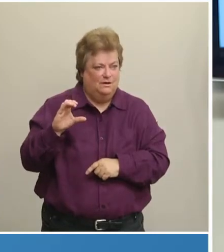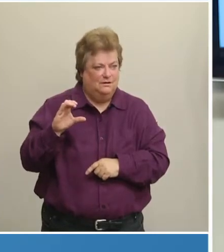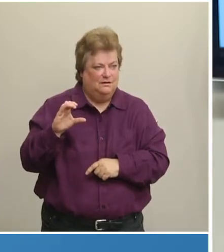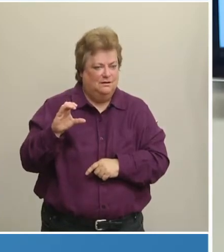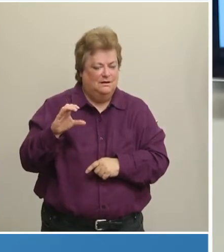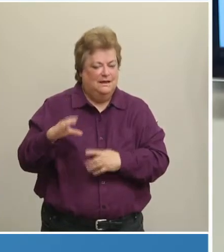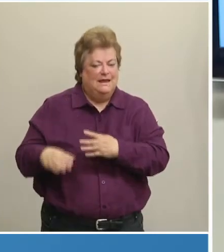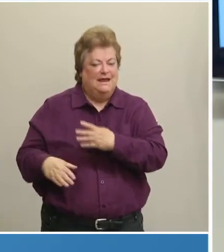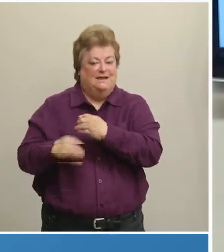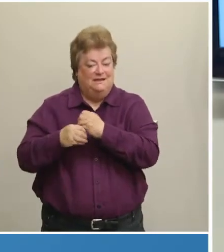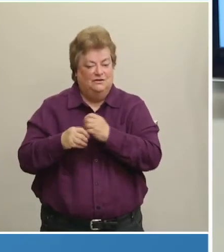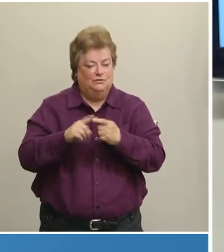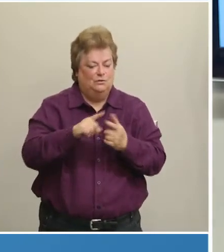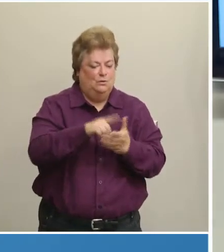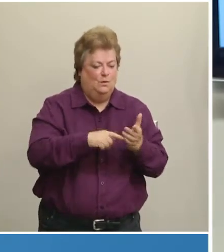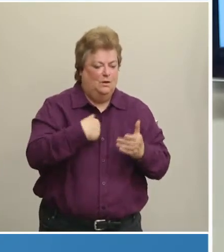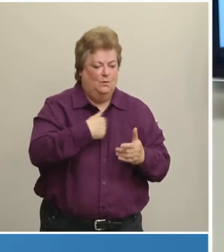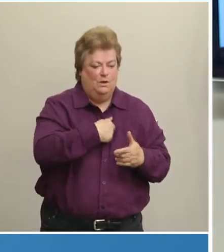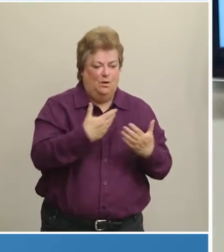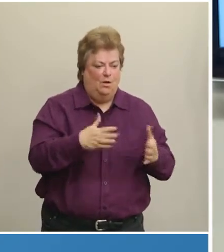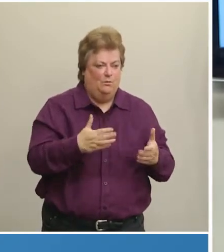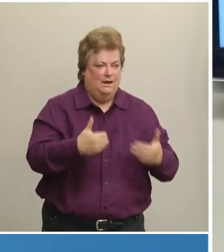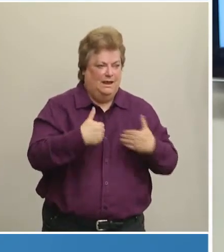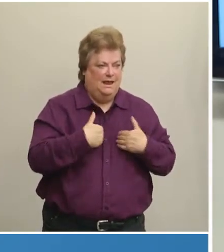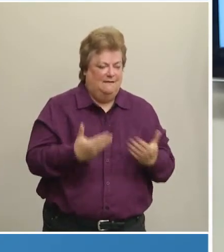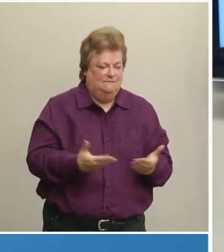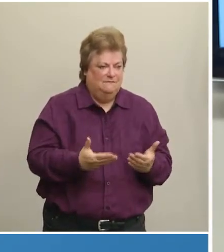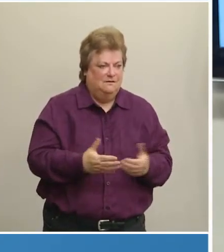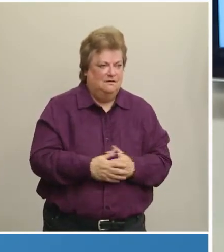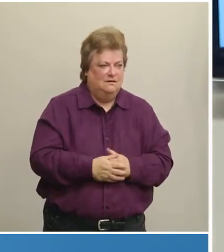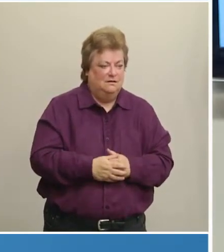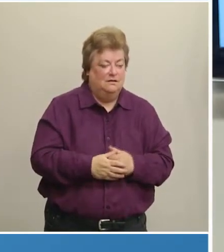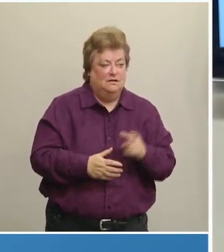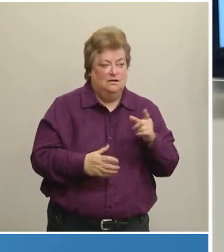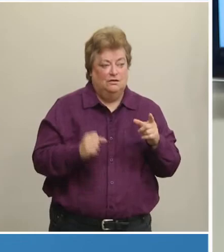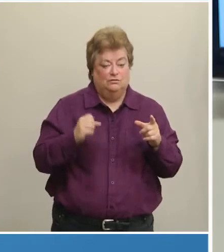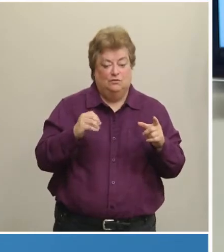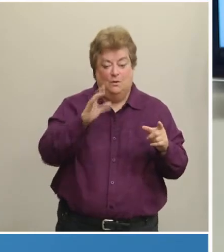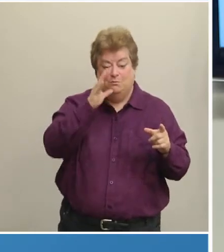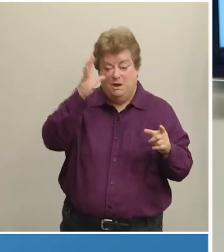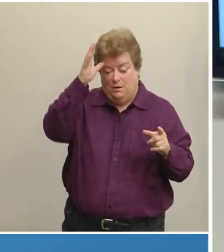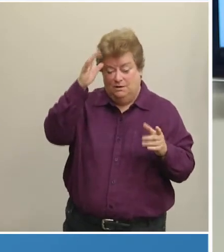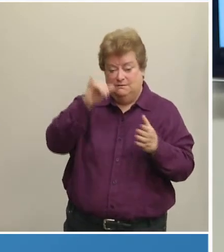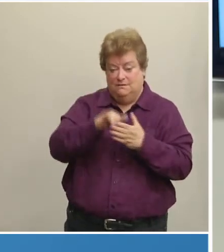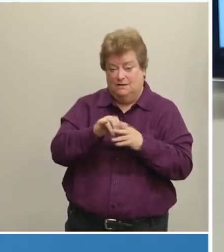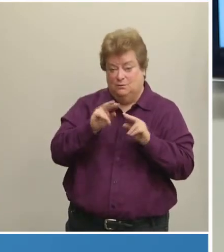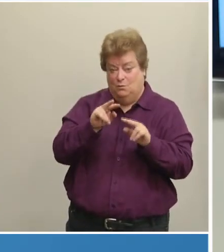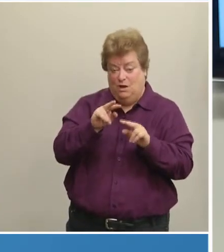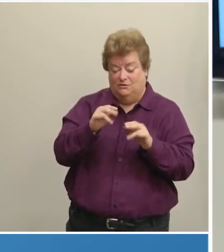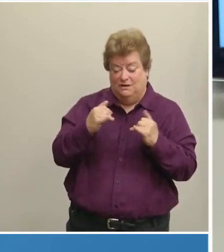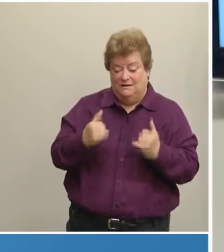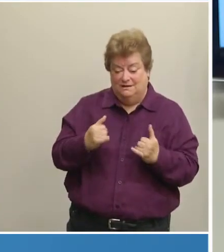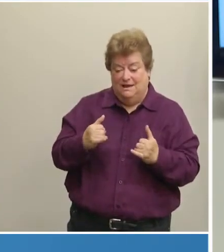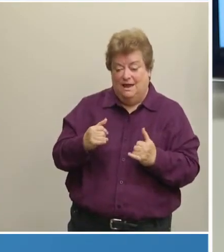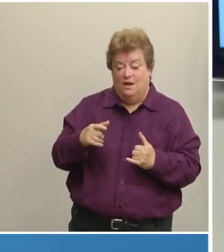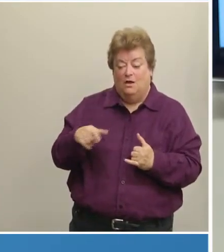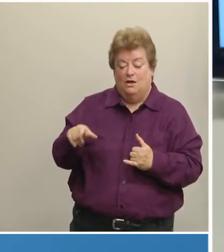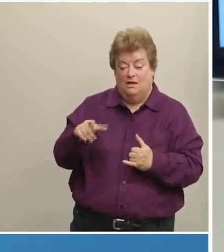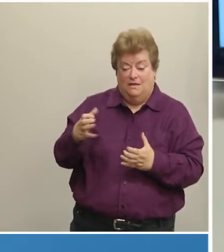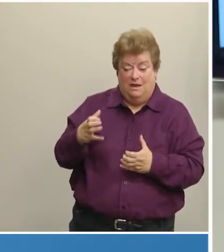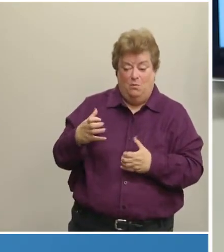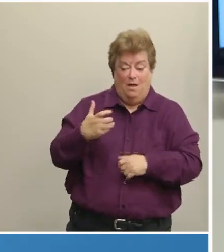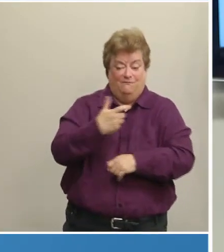in addition to what we had on hand. So a parent that's watching this of a 12 to 15-year-old, if they want their